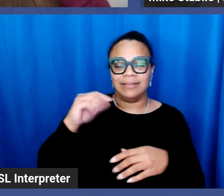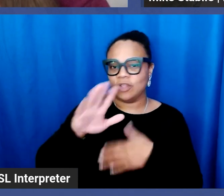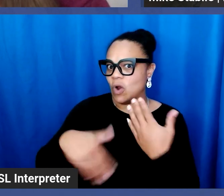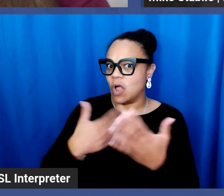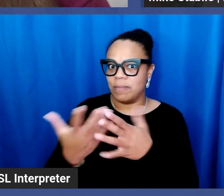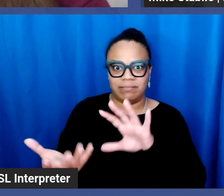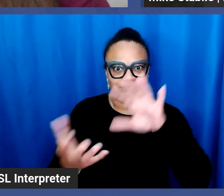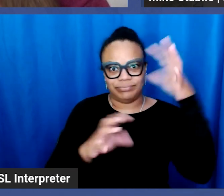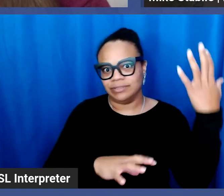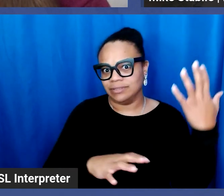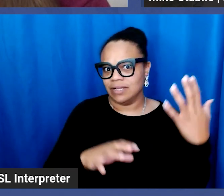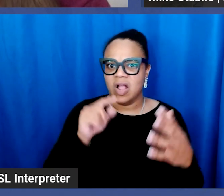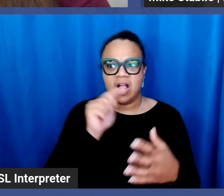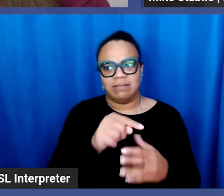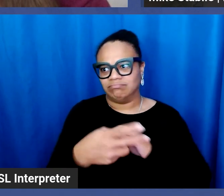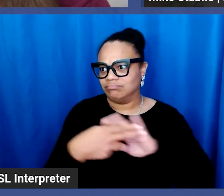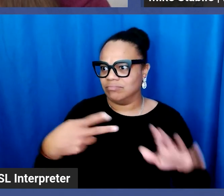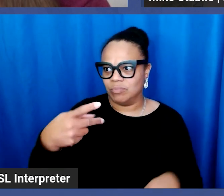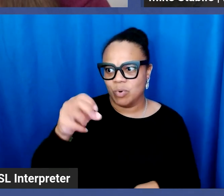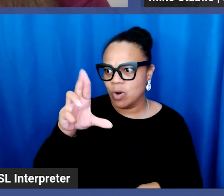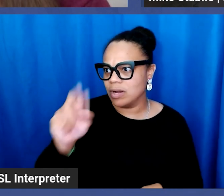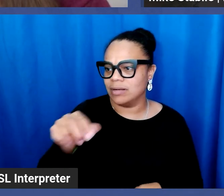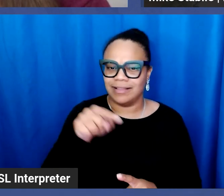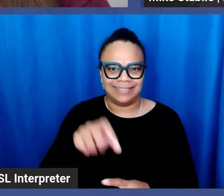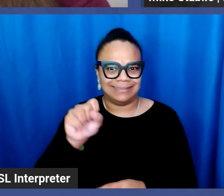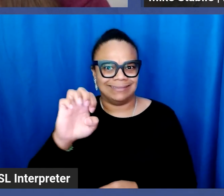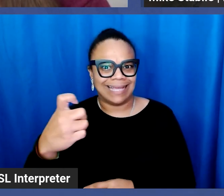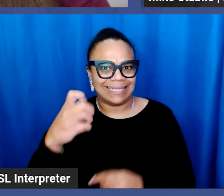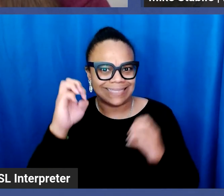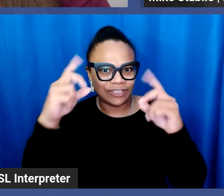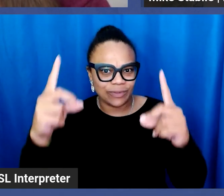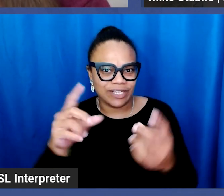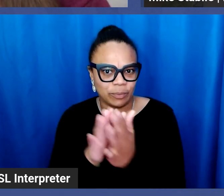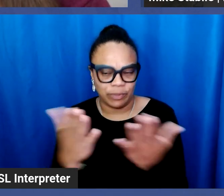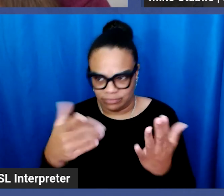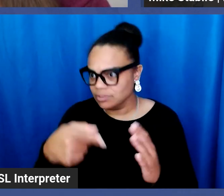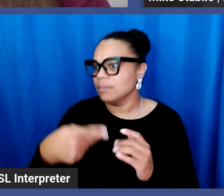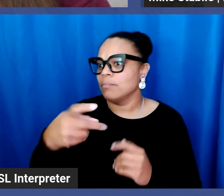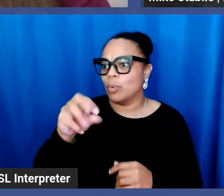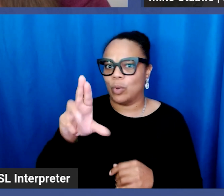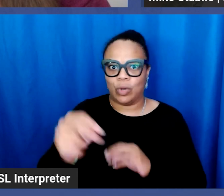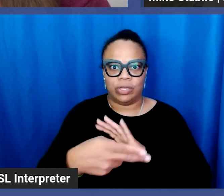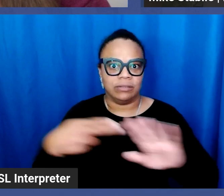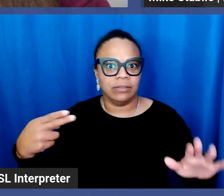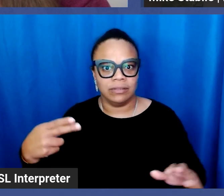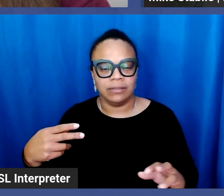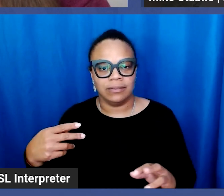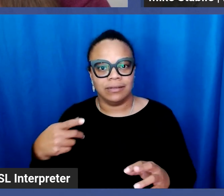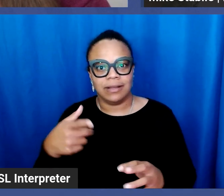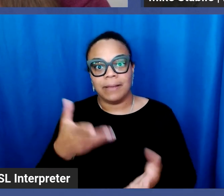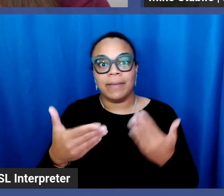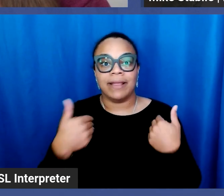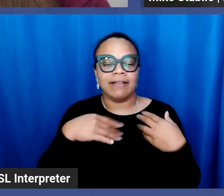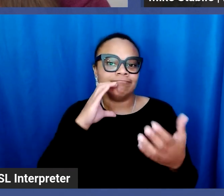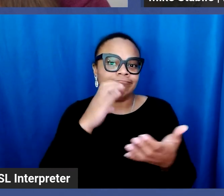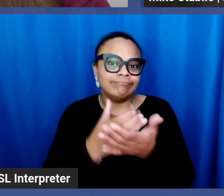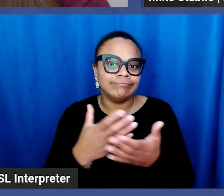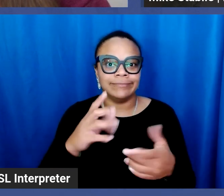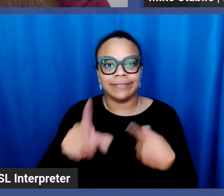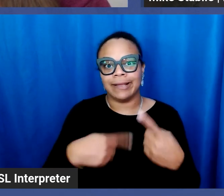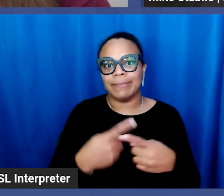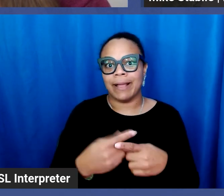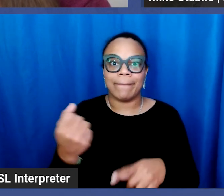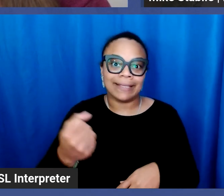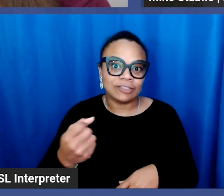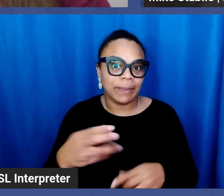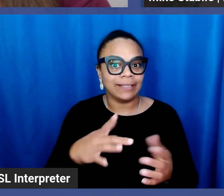hey, listen, this is pornography. This sex ed book is pornography. It might have illustrations about masturbation or about sex or